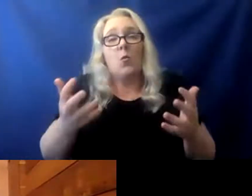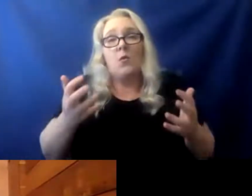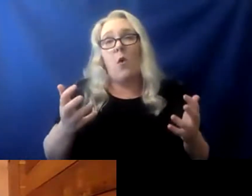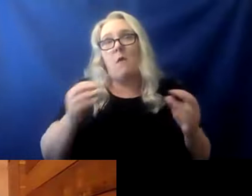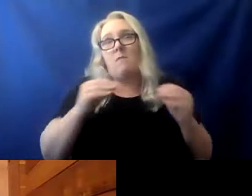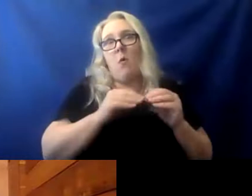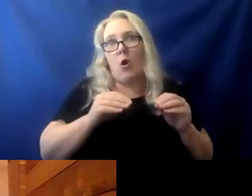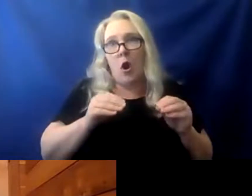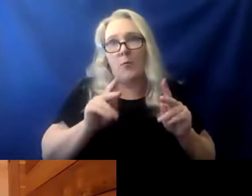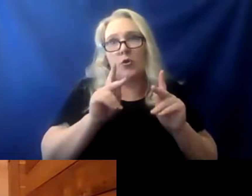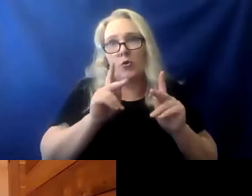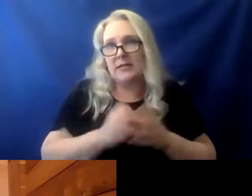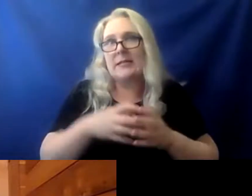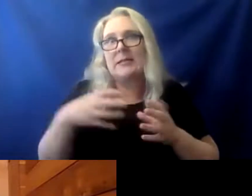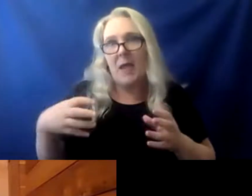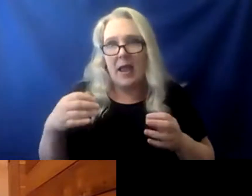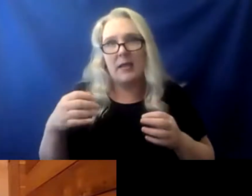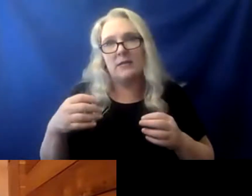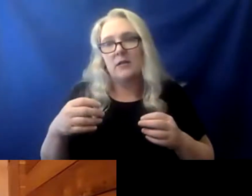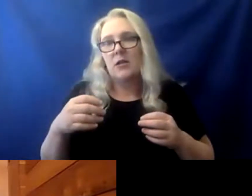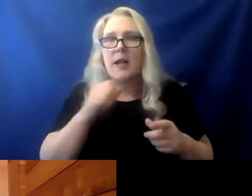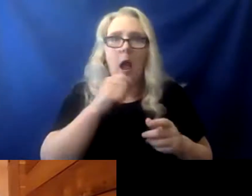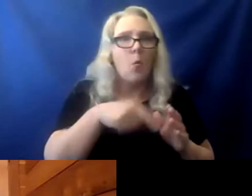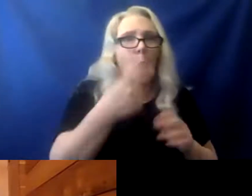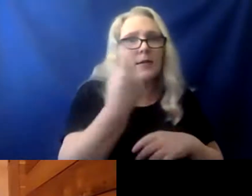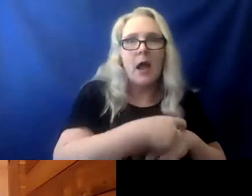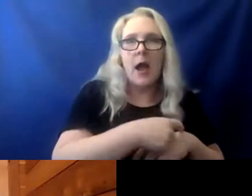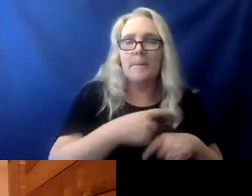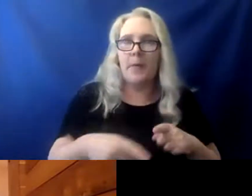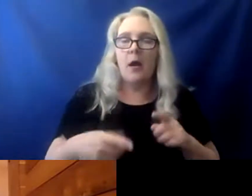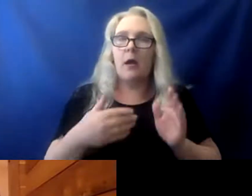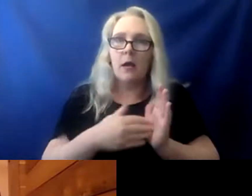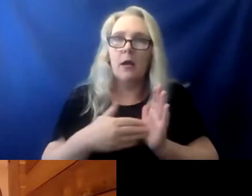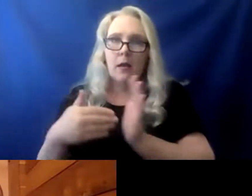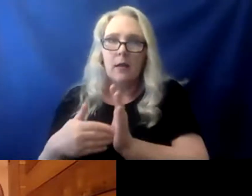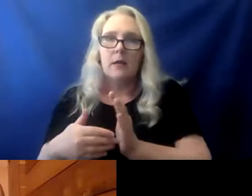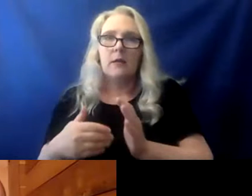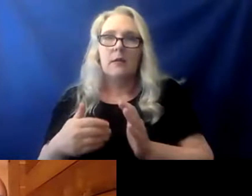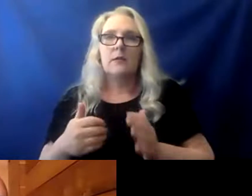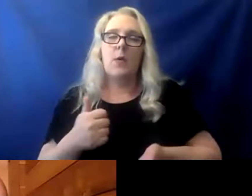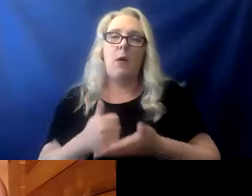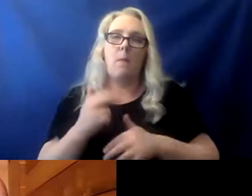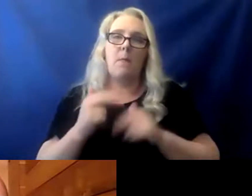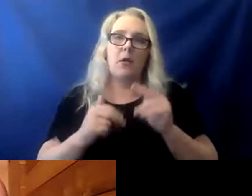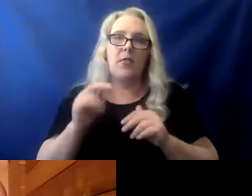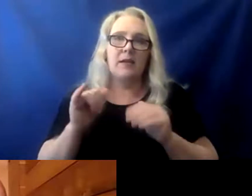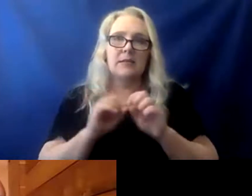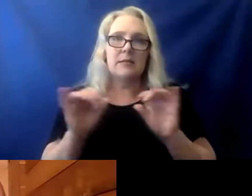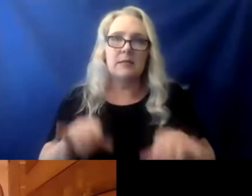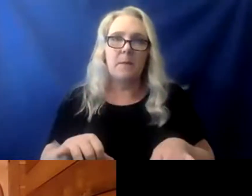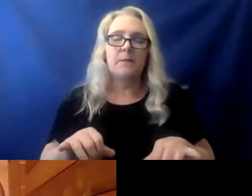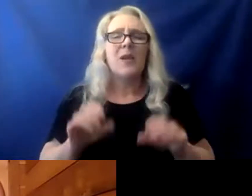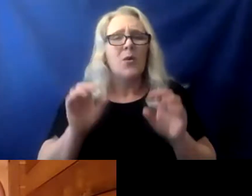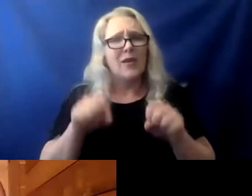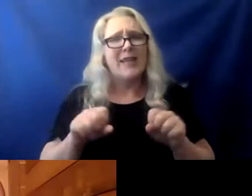so that they're not one time, but it's really ongoing investments from the feds to build our HCBS system. And I think we could do more work to